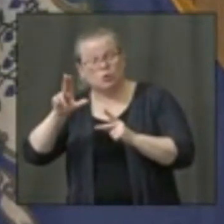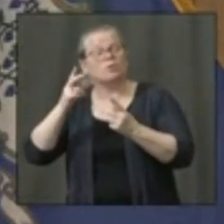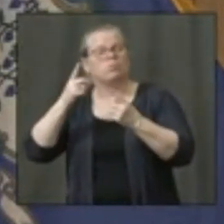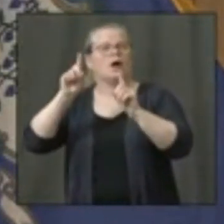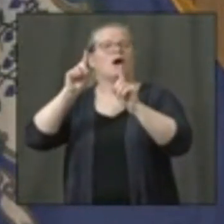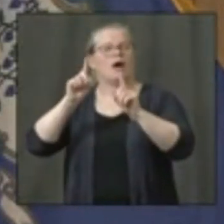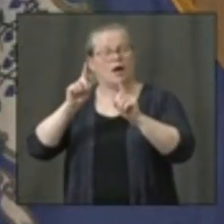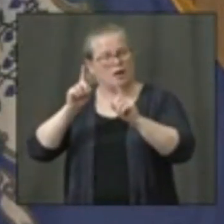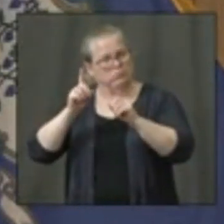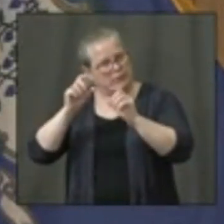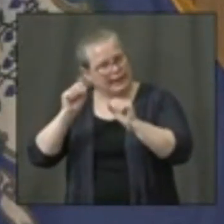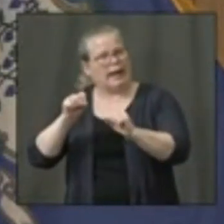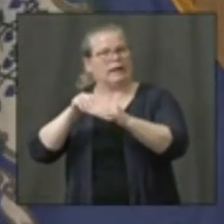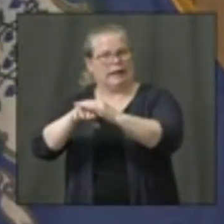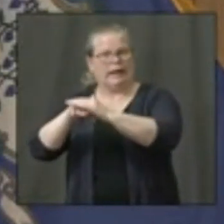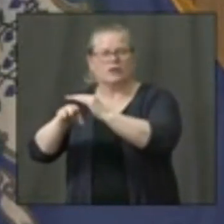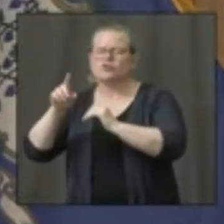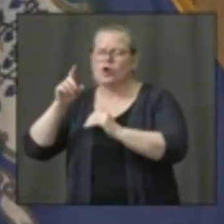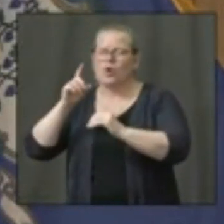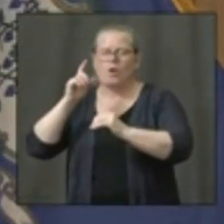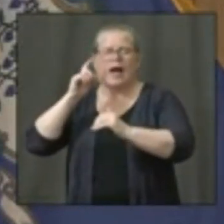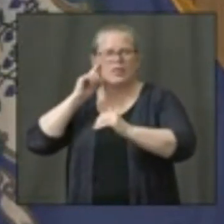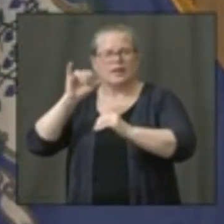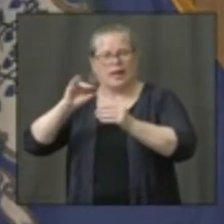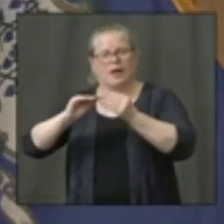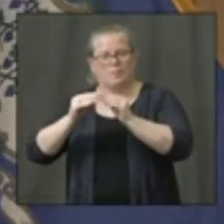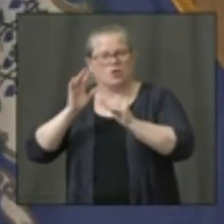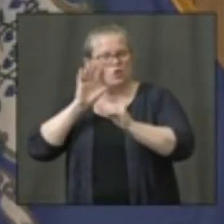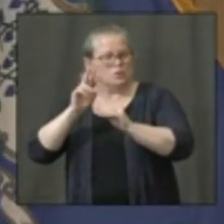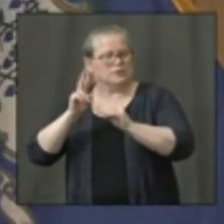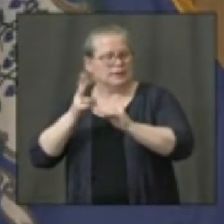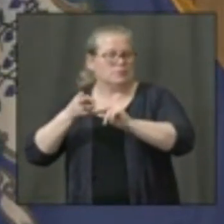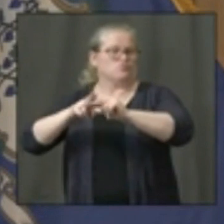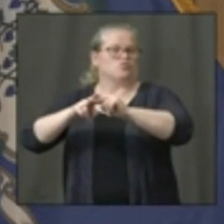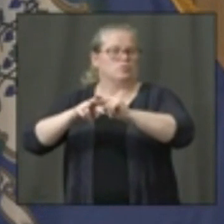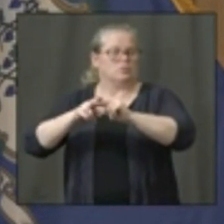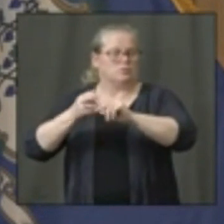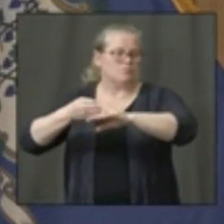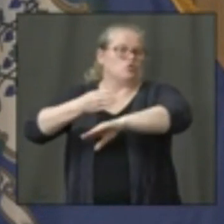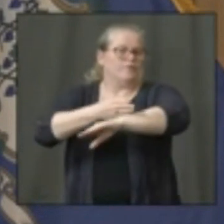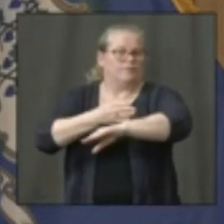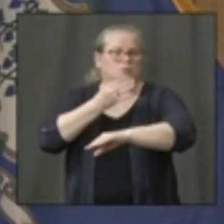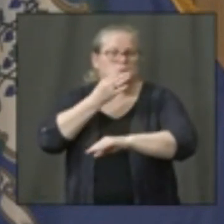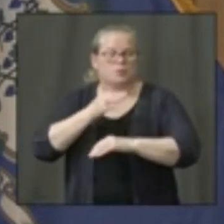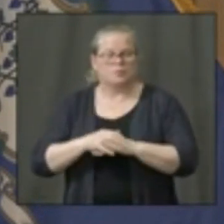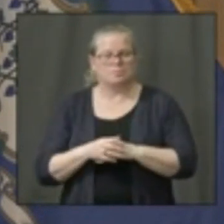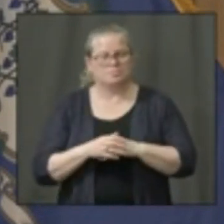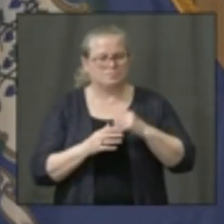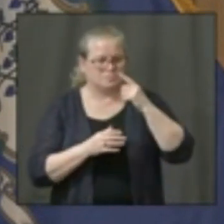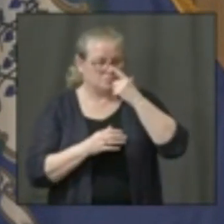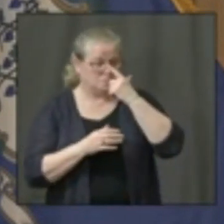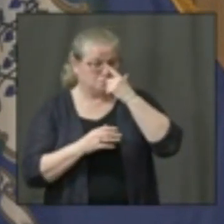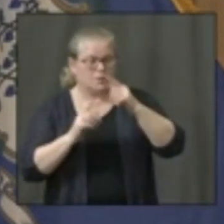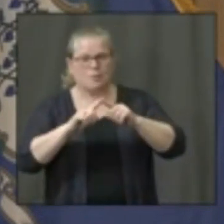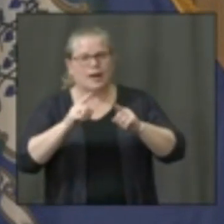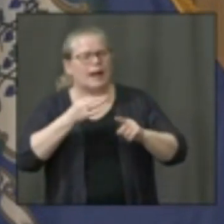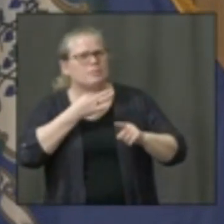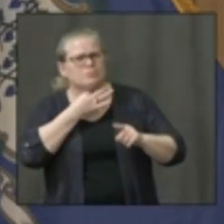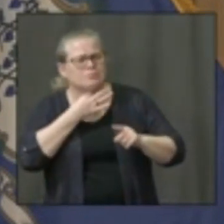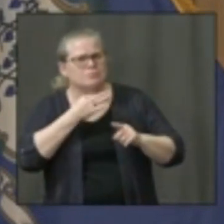that metric as well. Yes, but in terms of just morgue space and even body